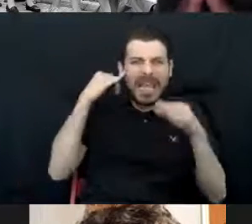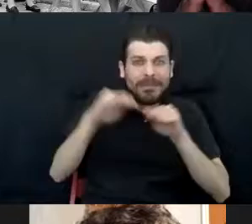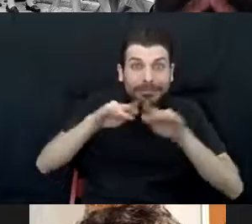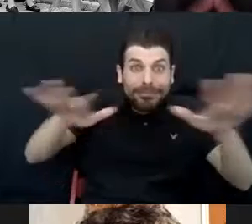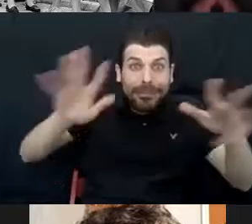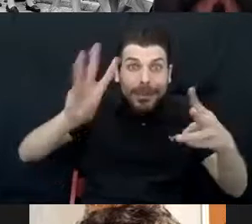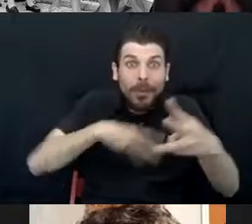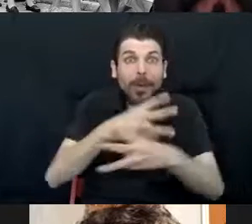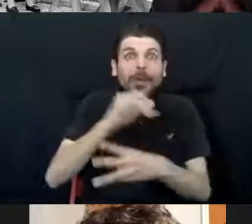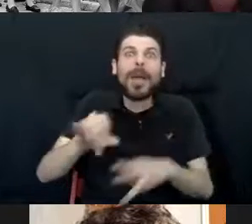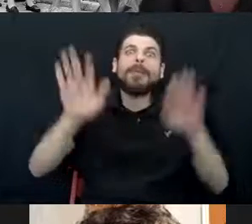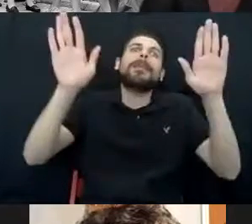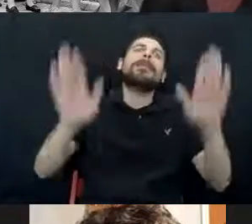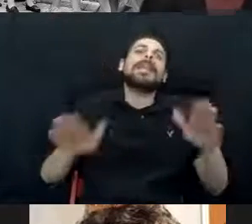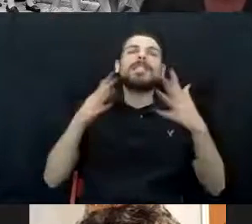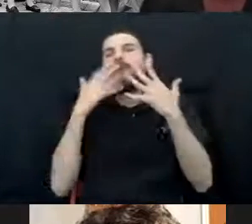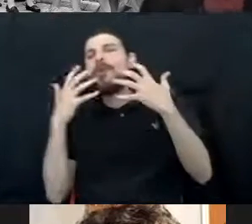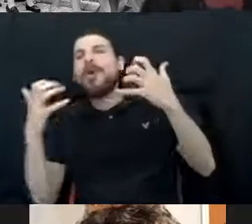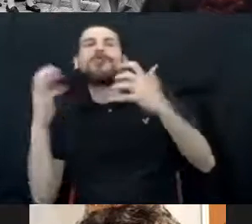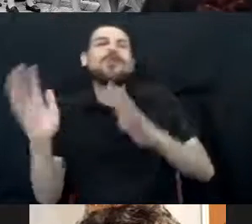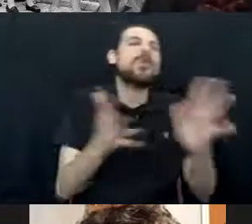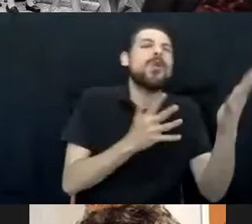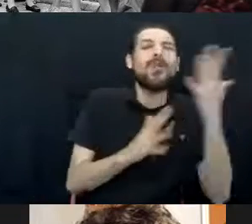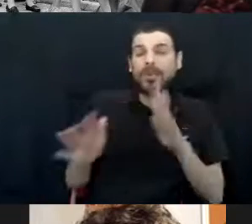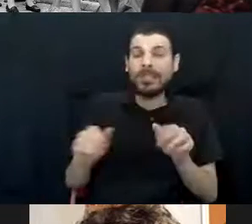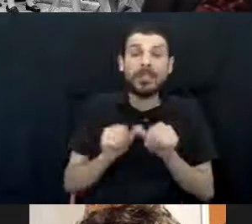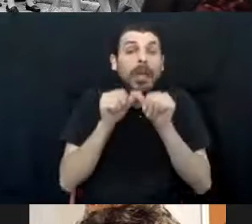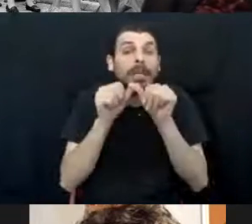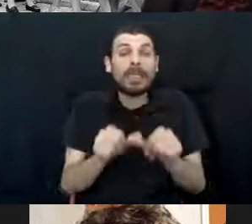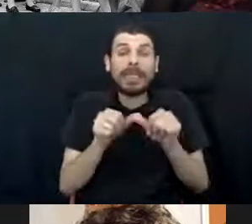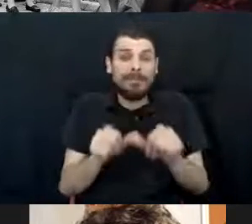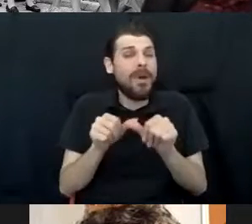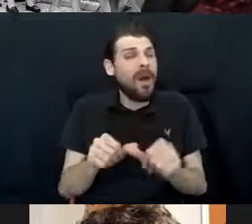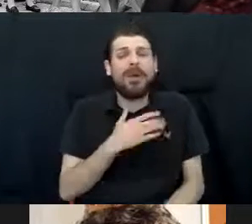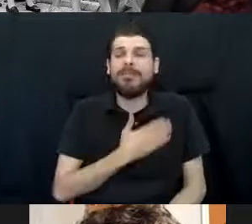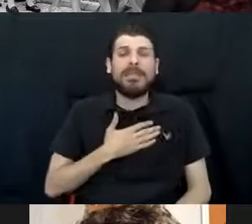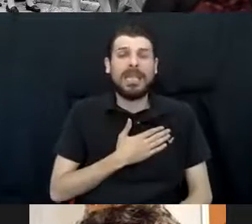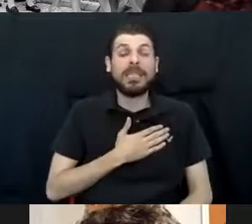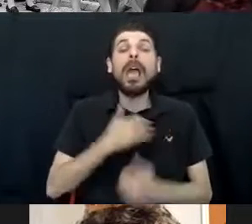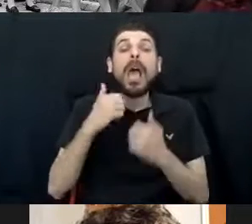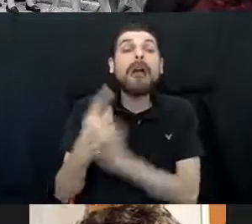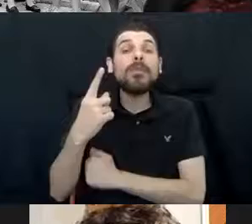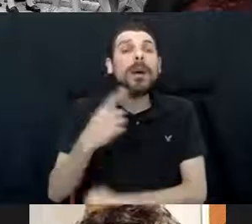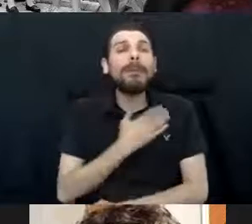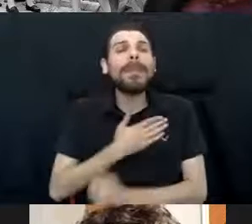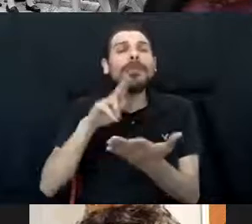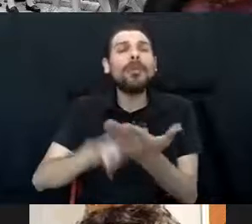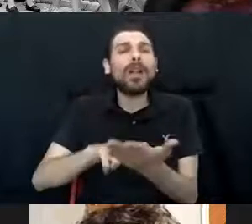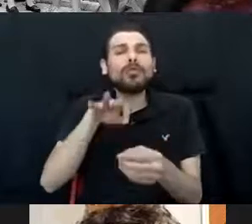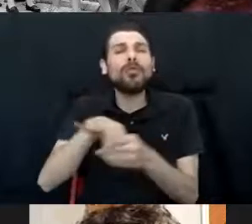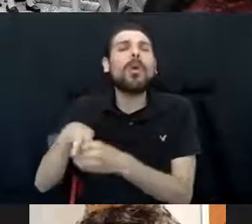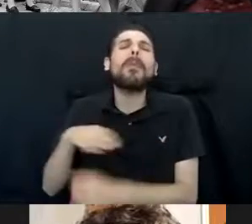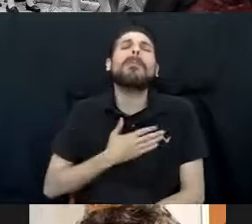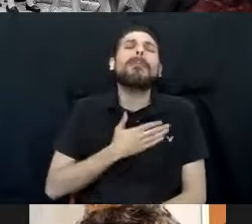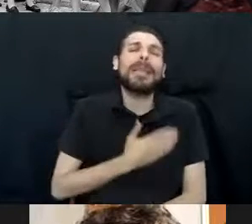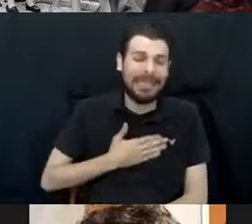Yeah. So let's keep being revolutionary. Everybody register to vote before the 28th of this month and